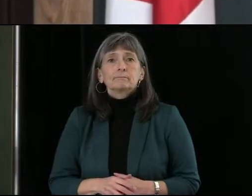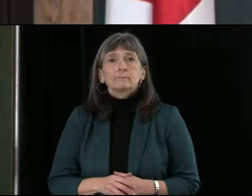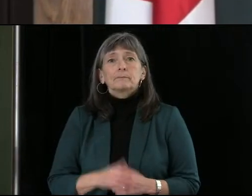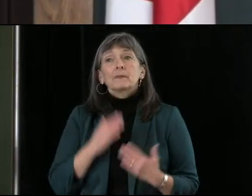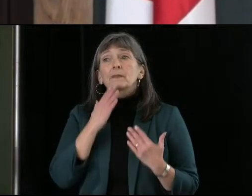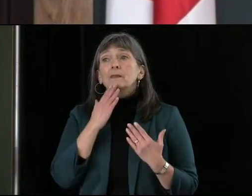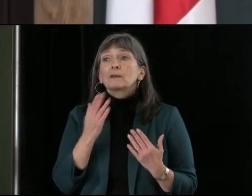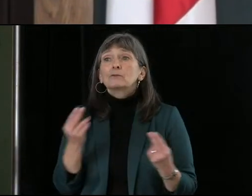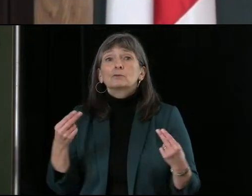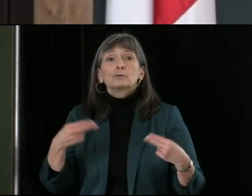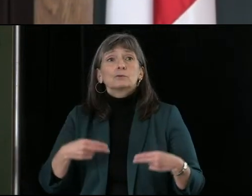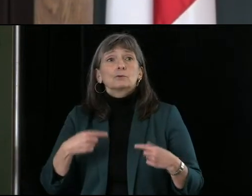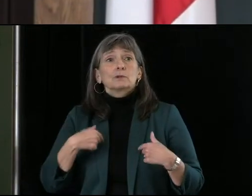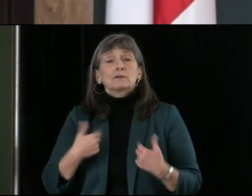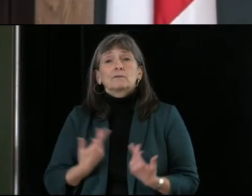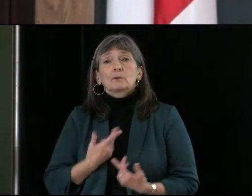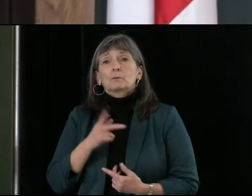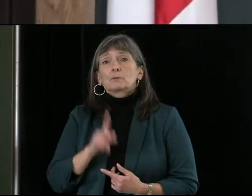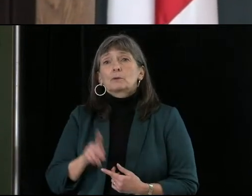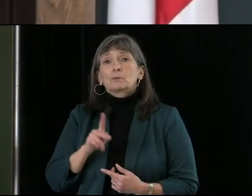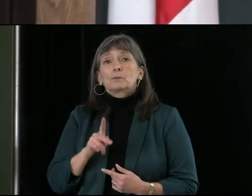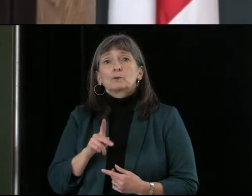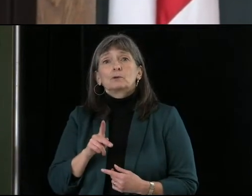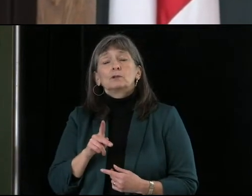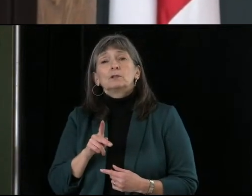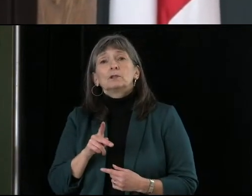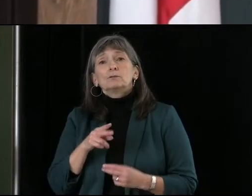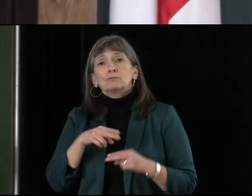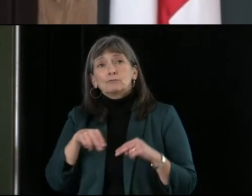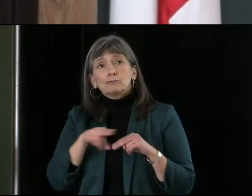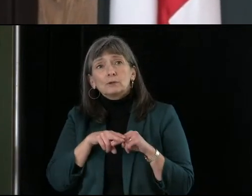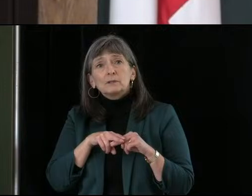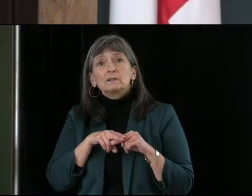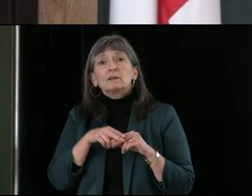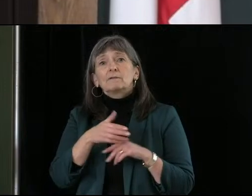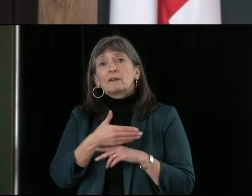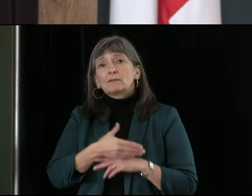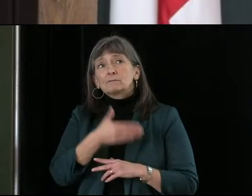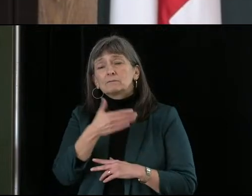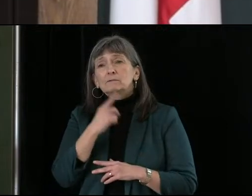you for joining us for the Purple Ribbon flag raising and proclamation signing ceremony.